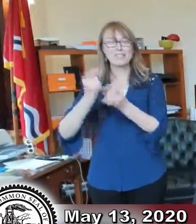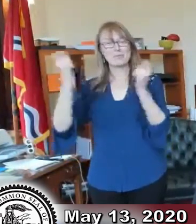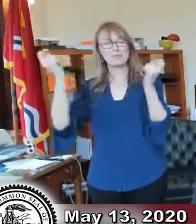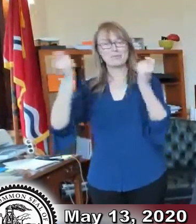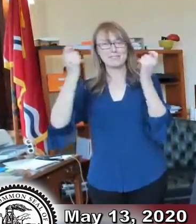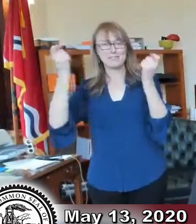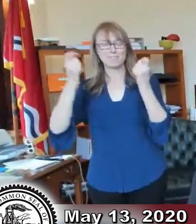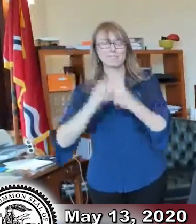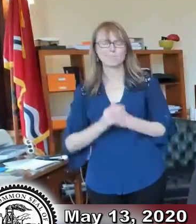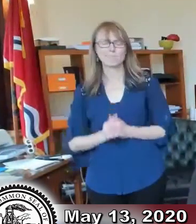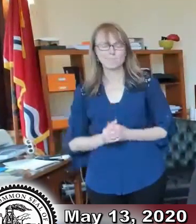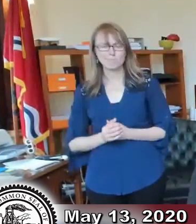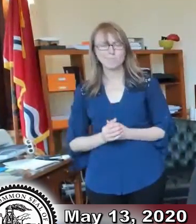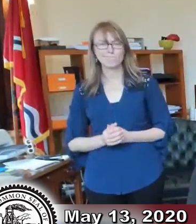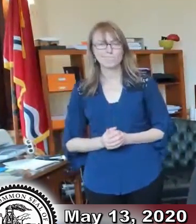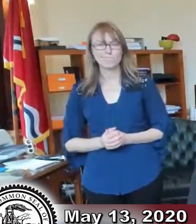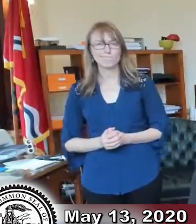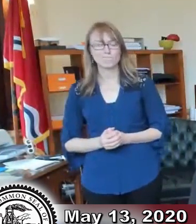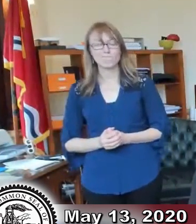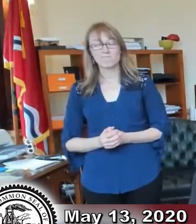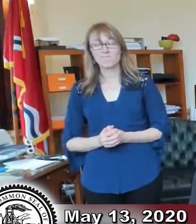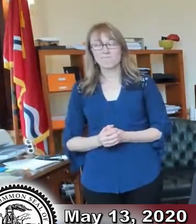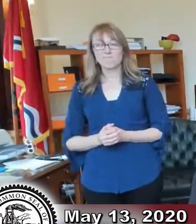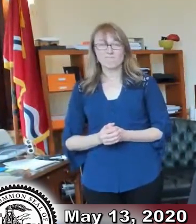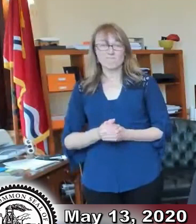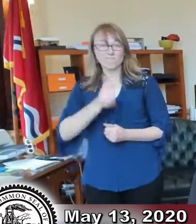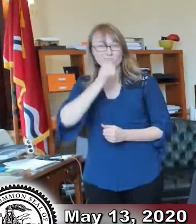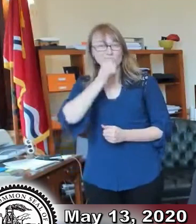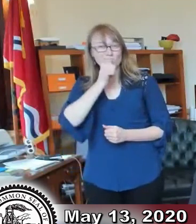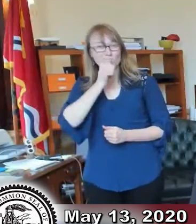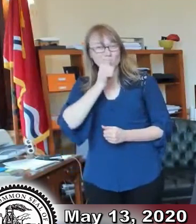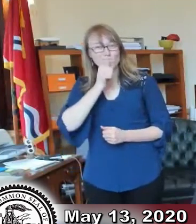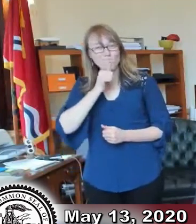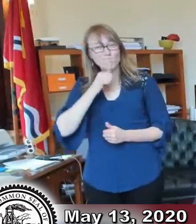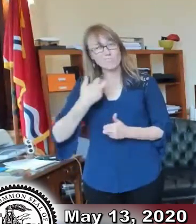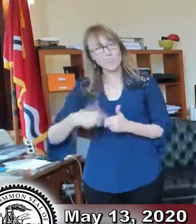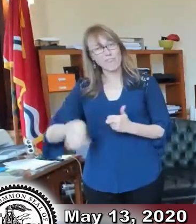really milestone events that we all have in our lives.